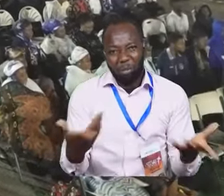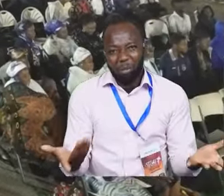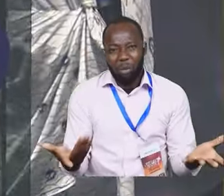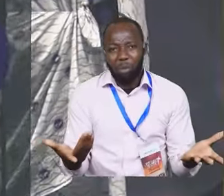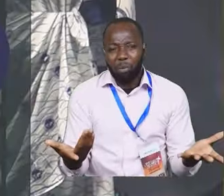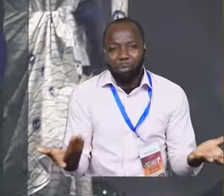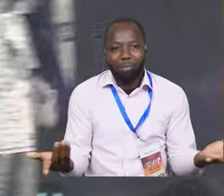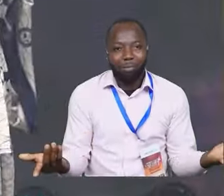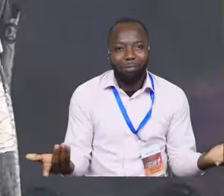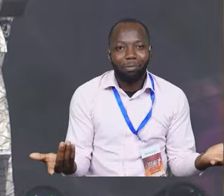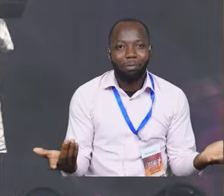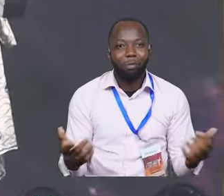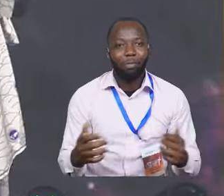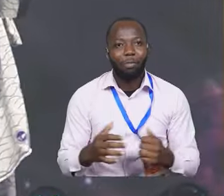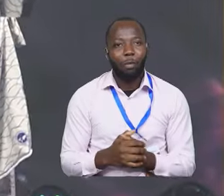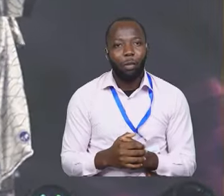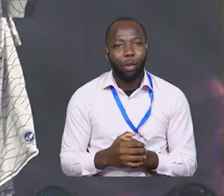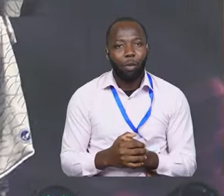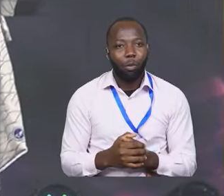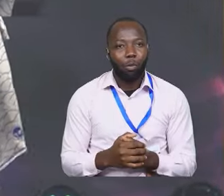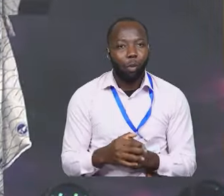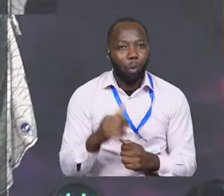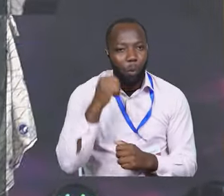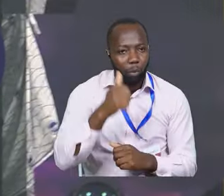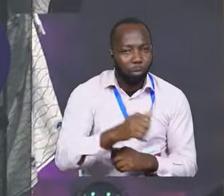if we were,